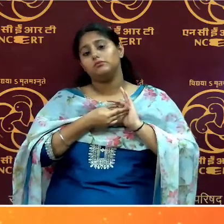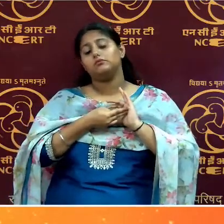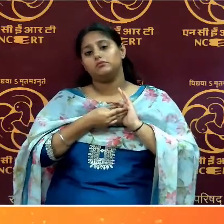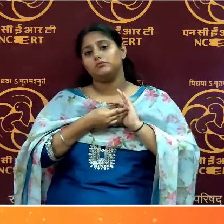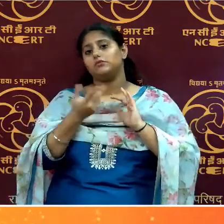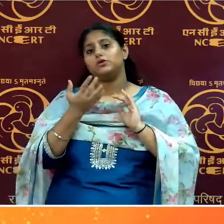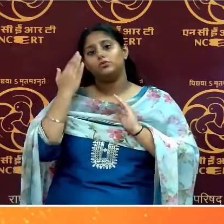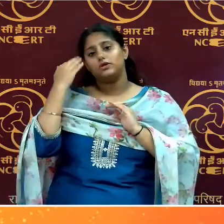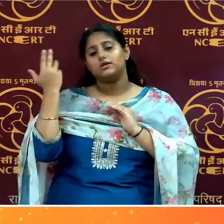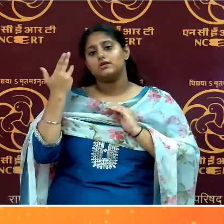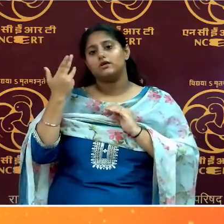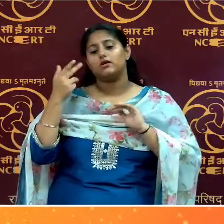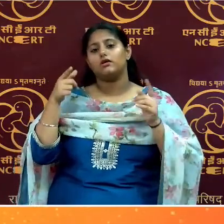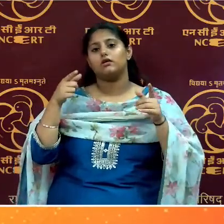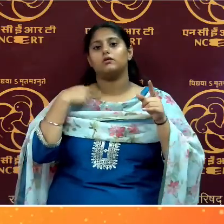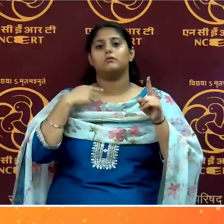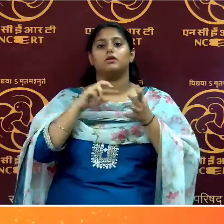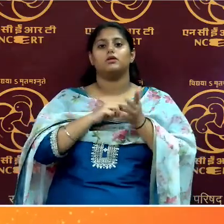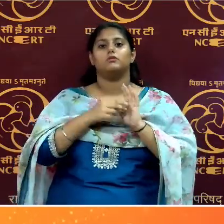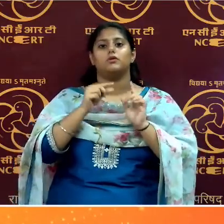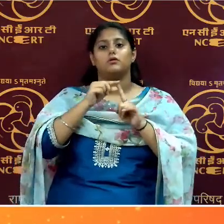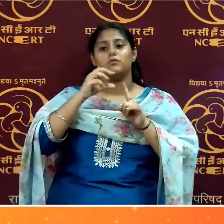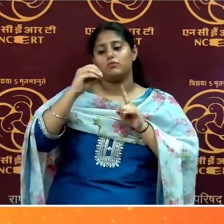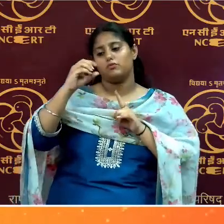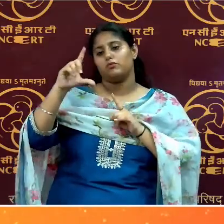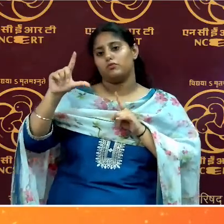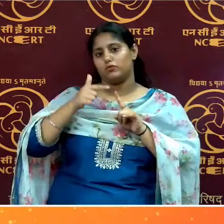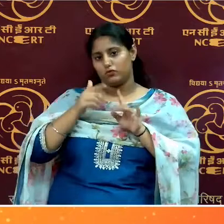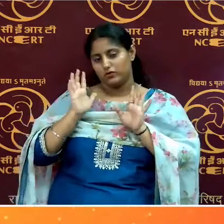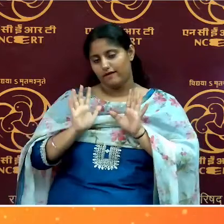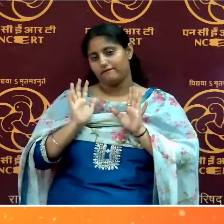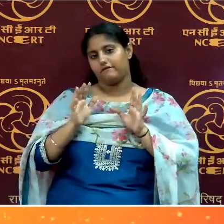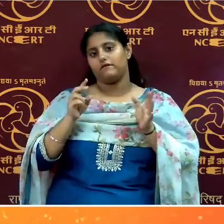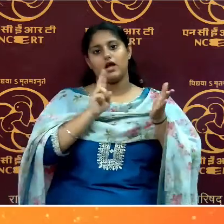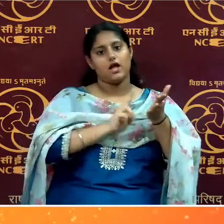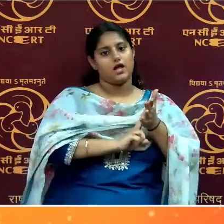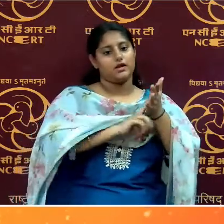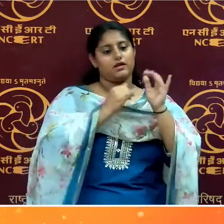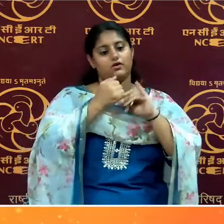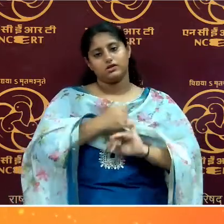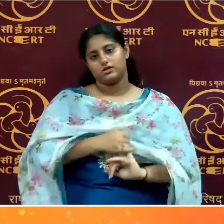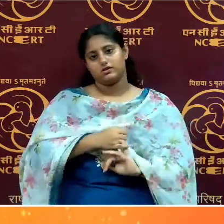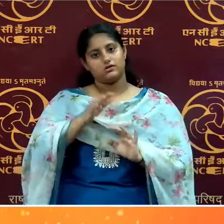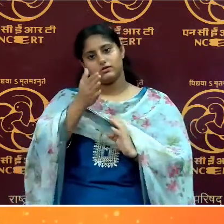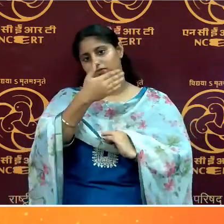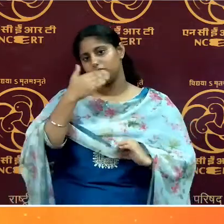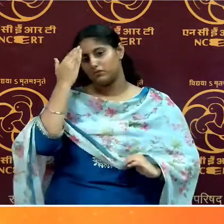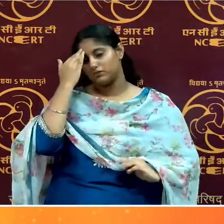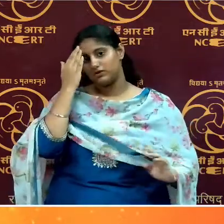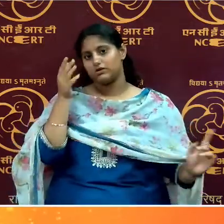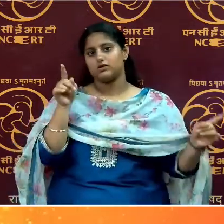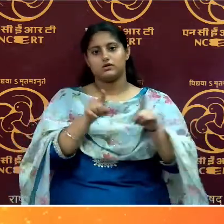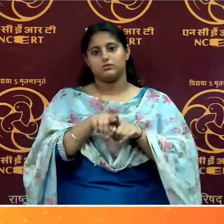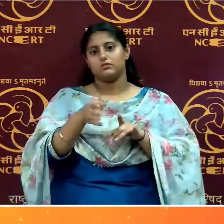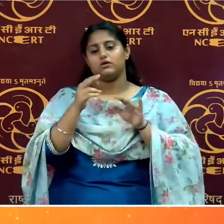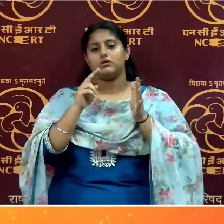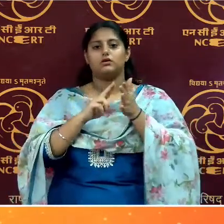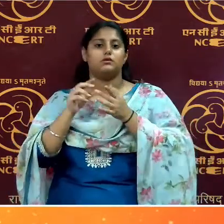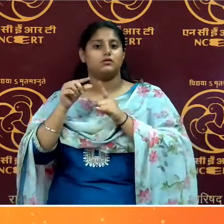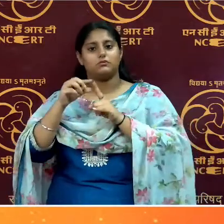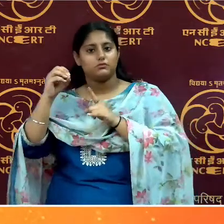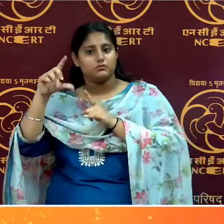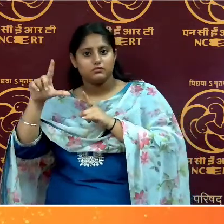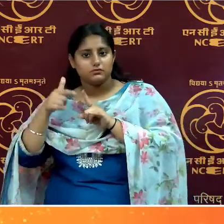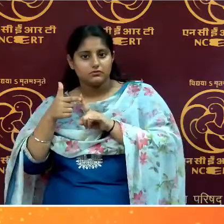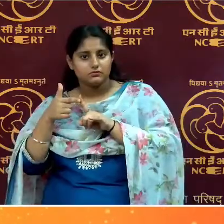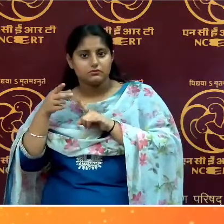Because magnets has got poles. Oh. So, we know North Pole and the South Pole, right? Same way, these magnets have got poles,